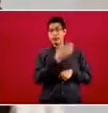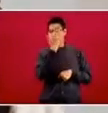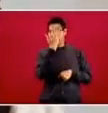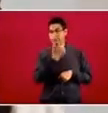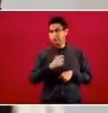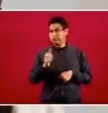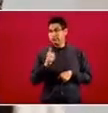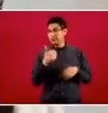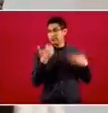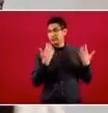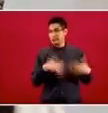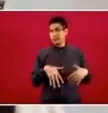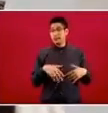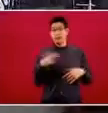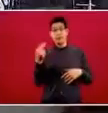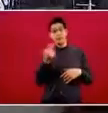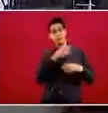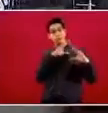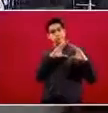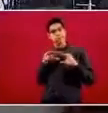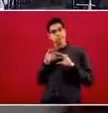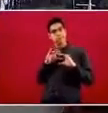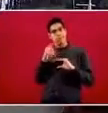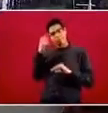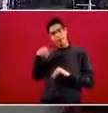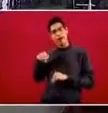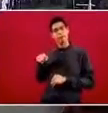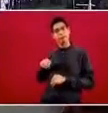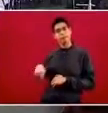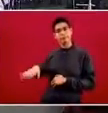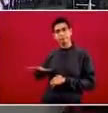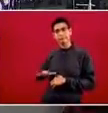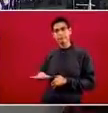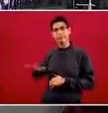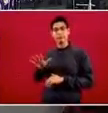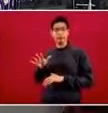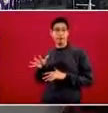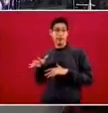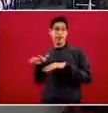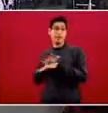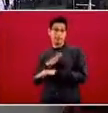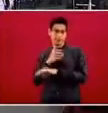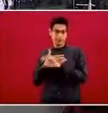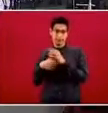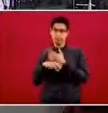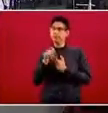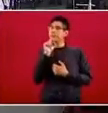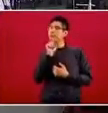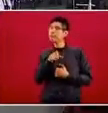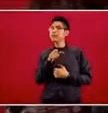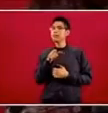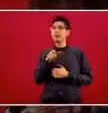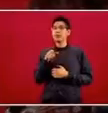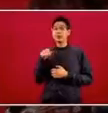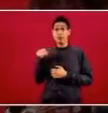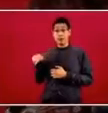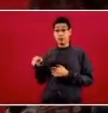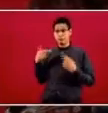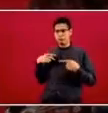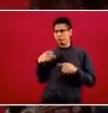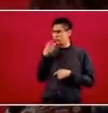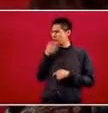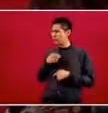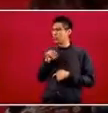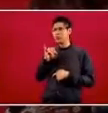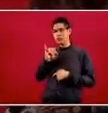demand teams have to be relevated in their duties every week, as you know.